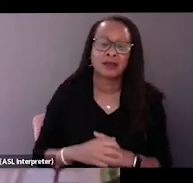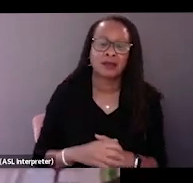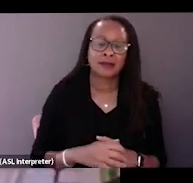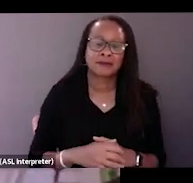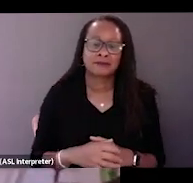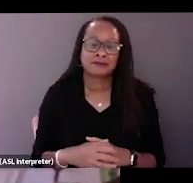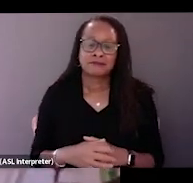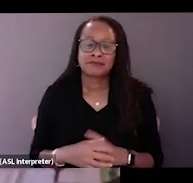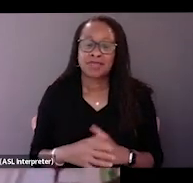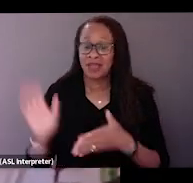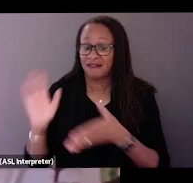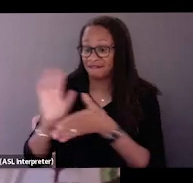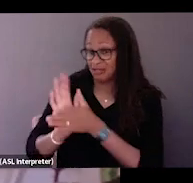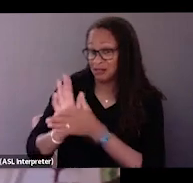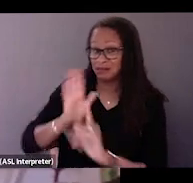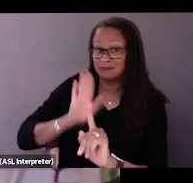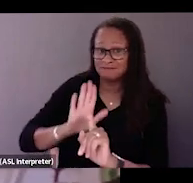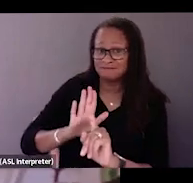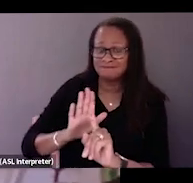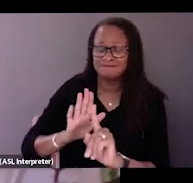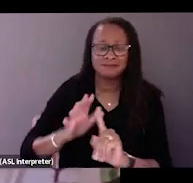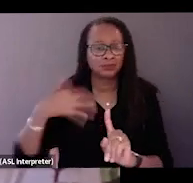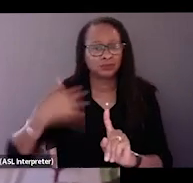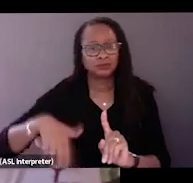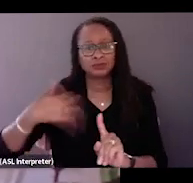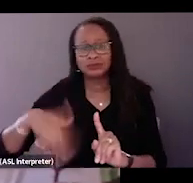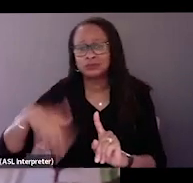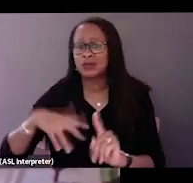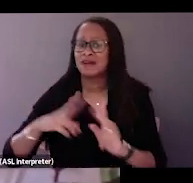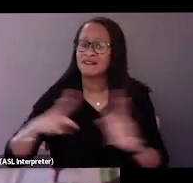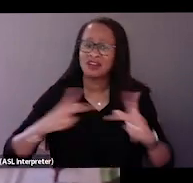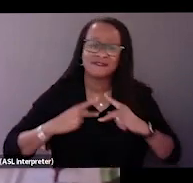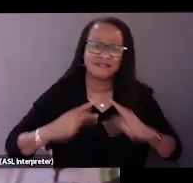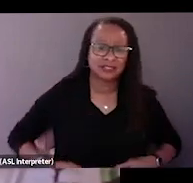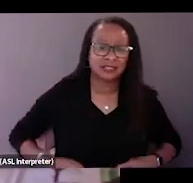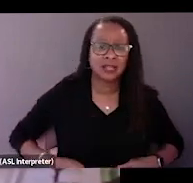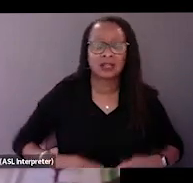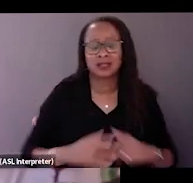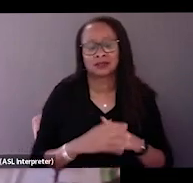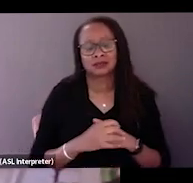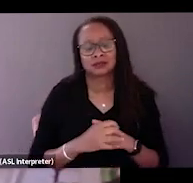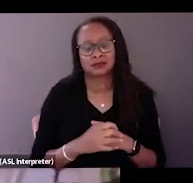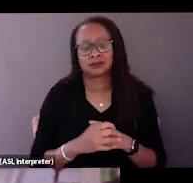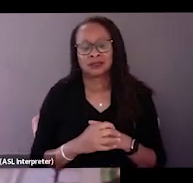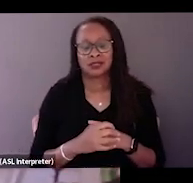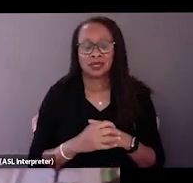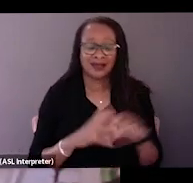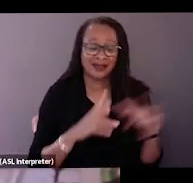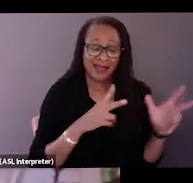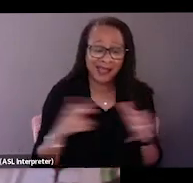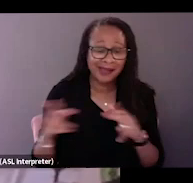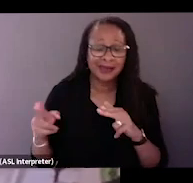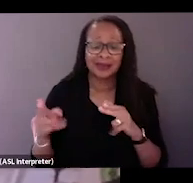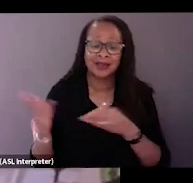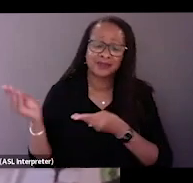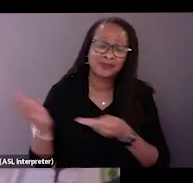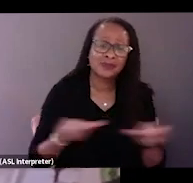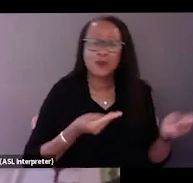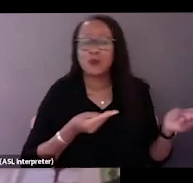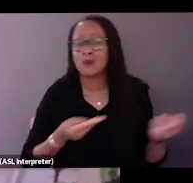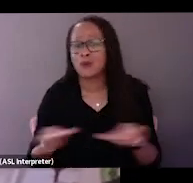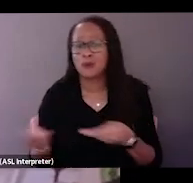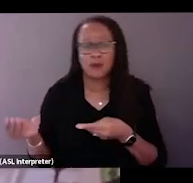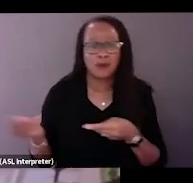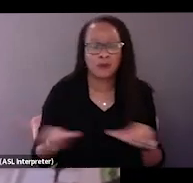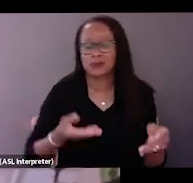So the film it's incredibly physical. The edit, it flows through movement